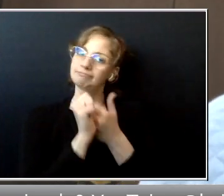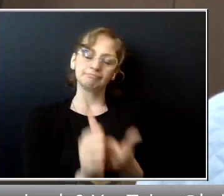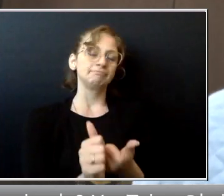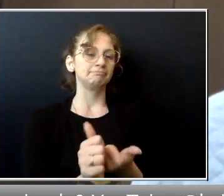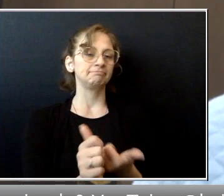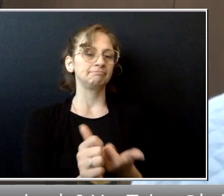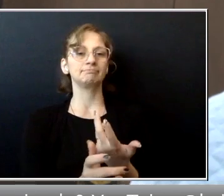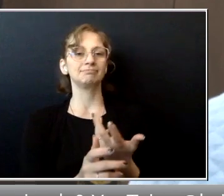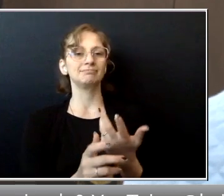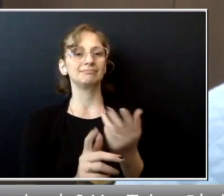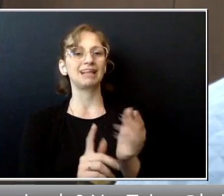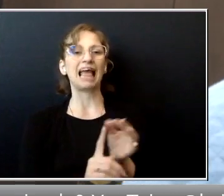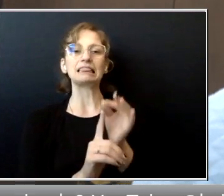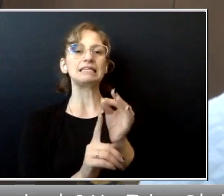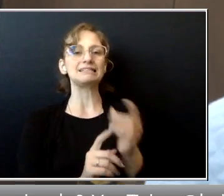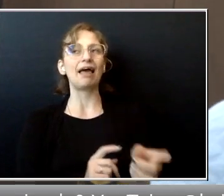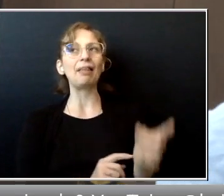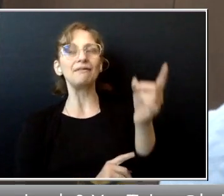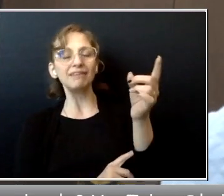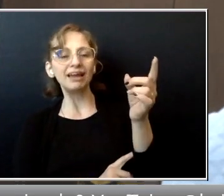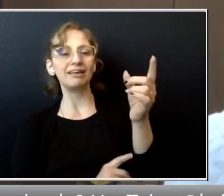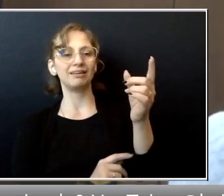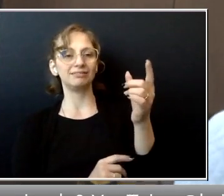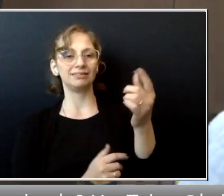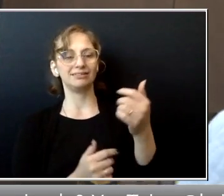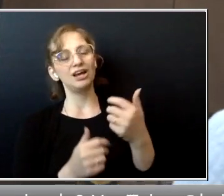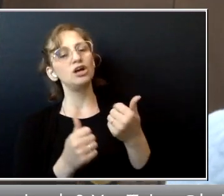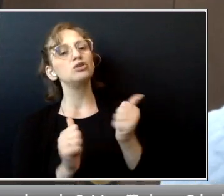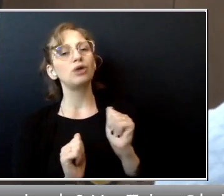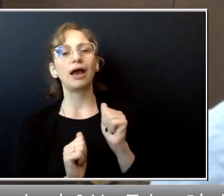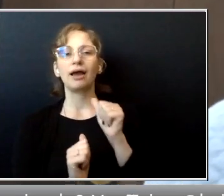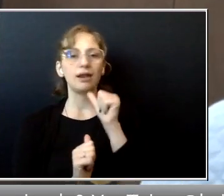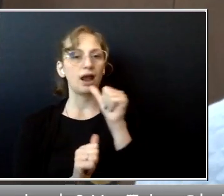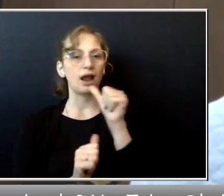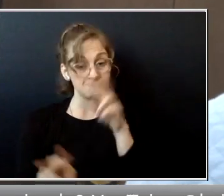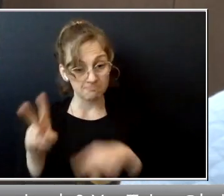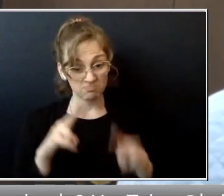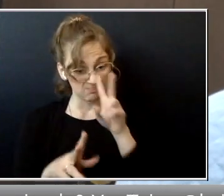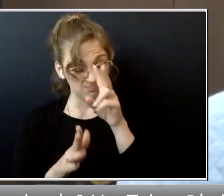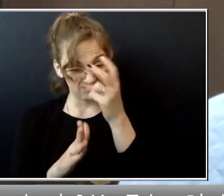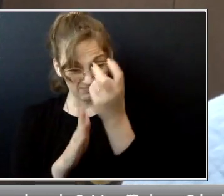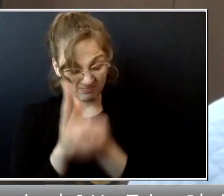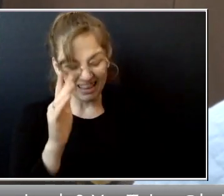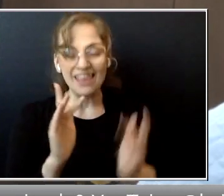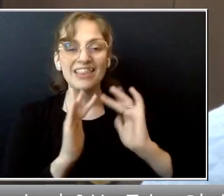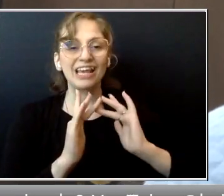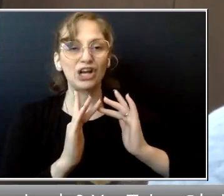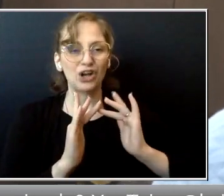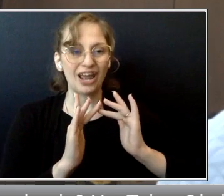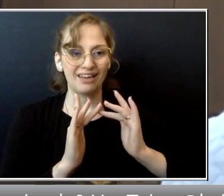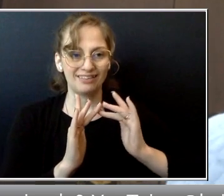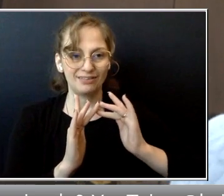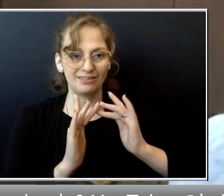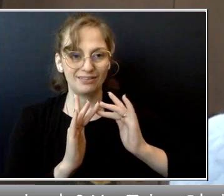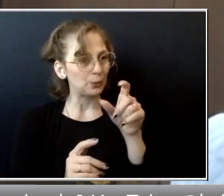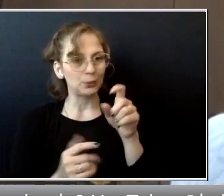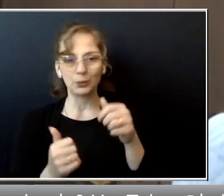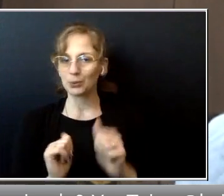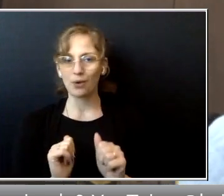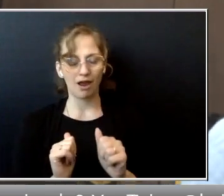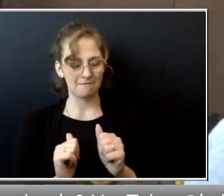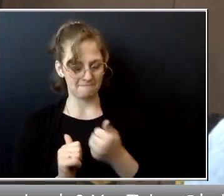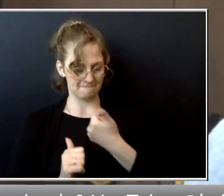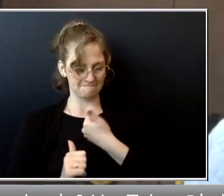elevate it out and try to stay off the internet, right? Don't try to self-diagnose and find out what's wrong with you by